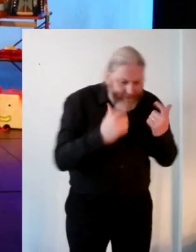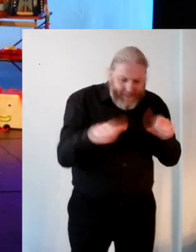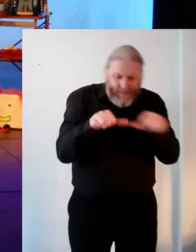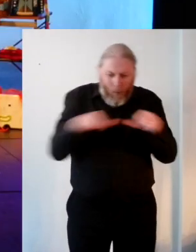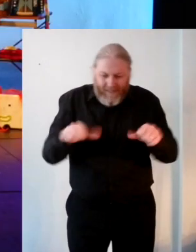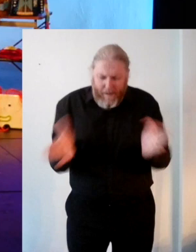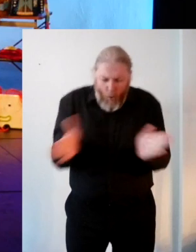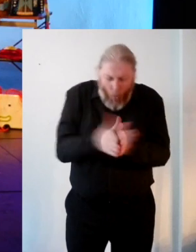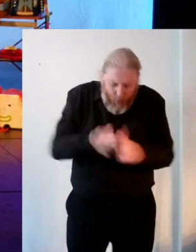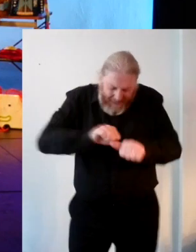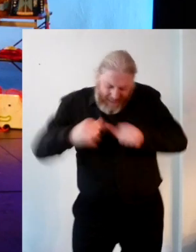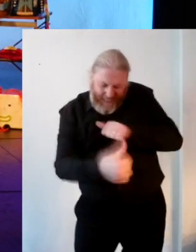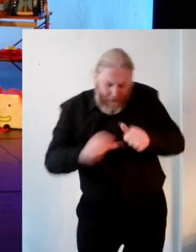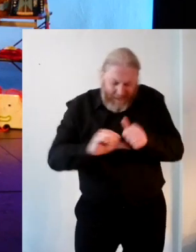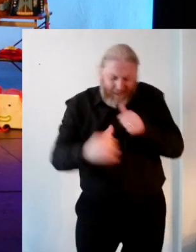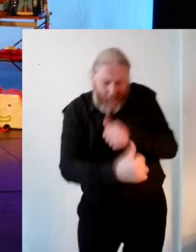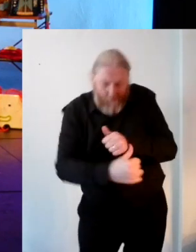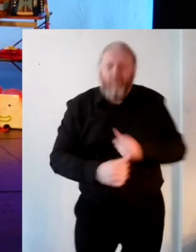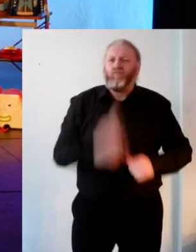closed.